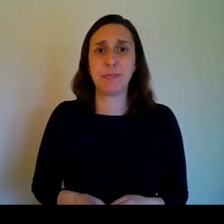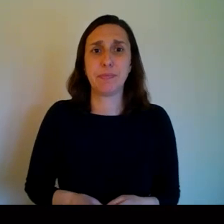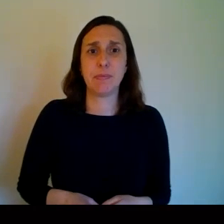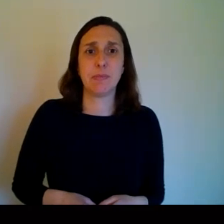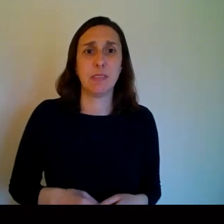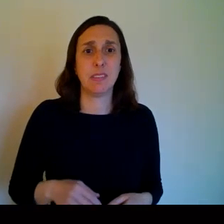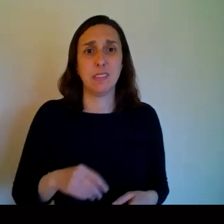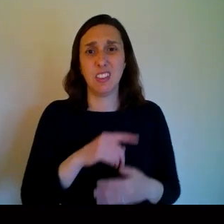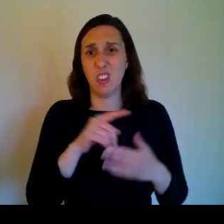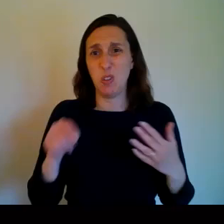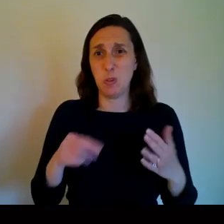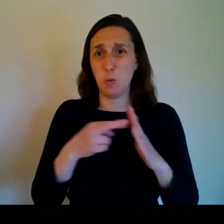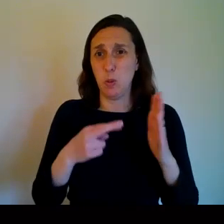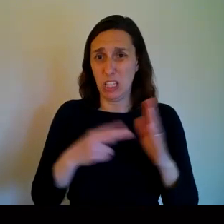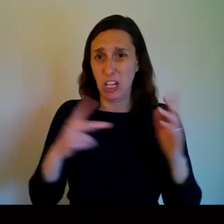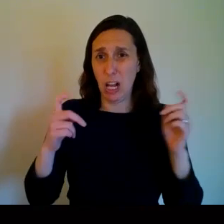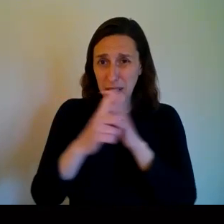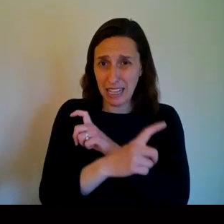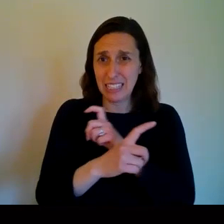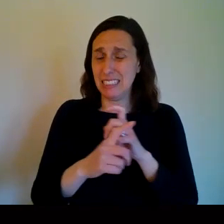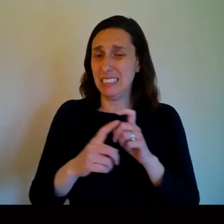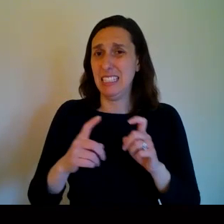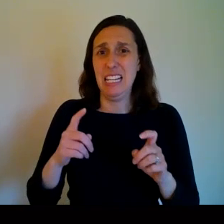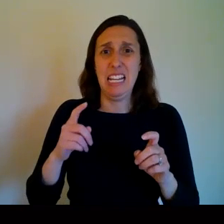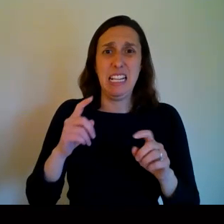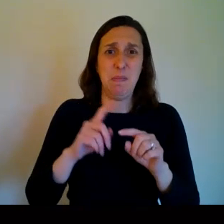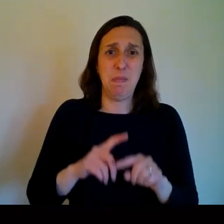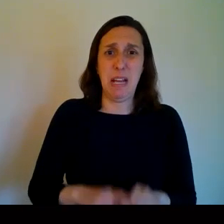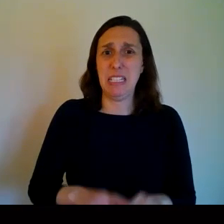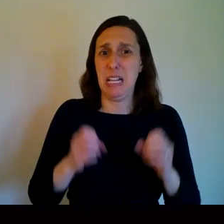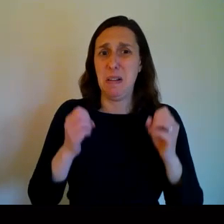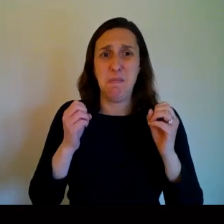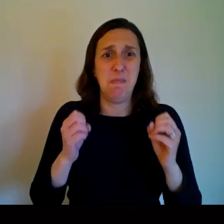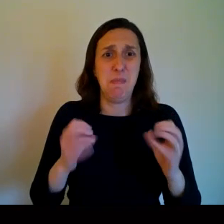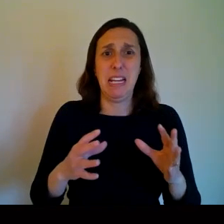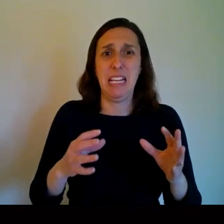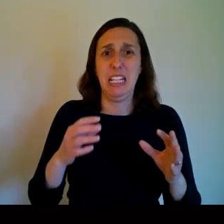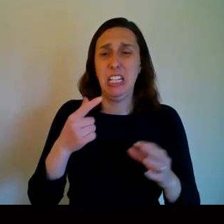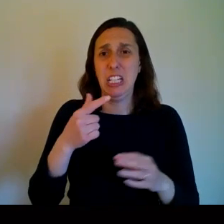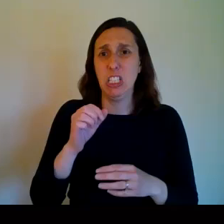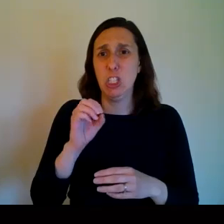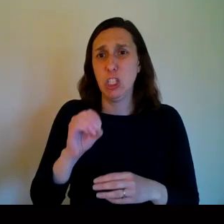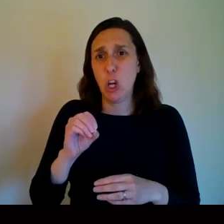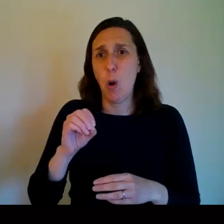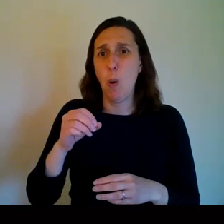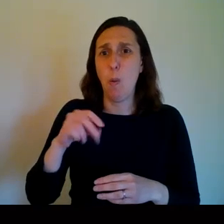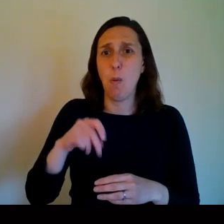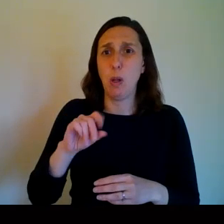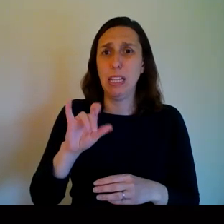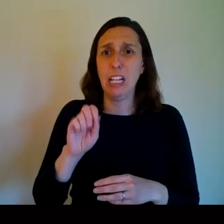are complex. They depend on many geopolitical, manufacturing issues, supply and demand